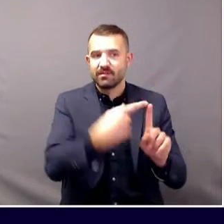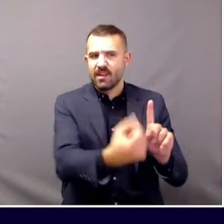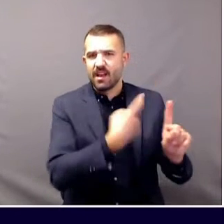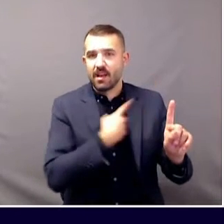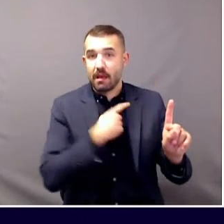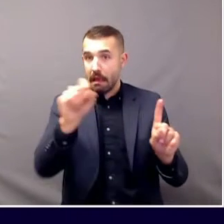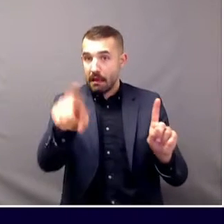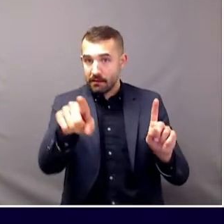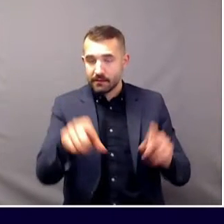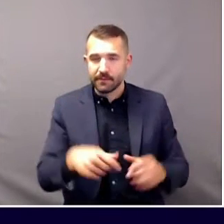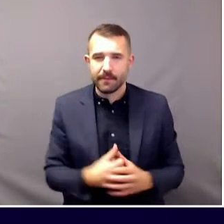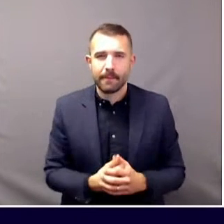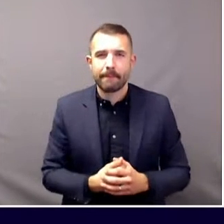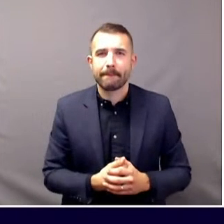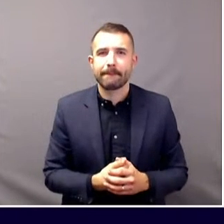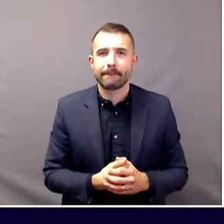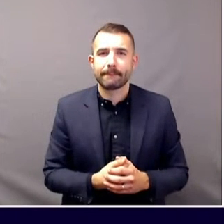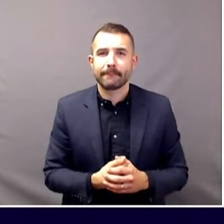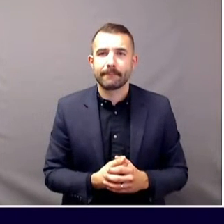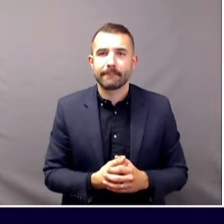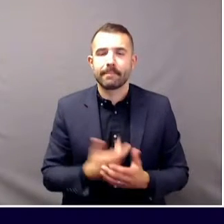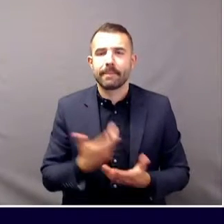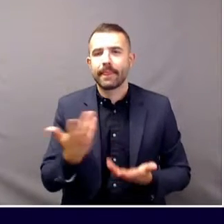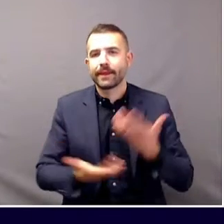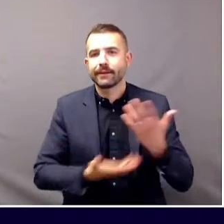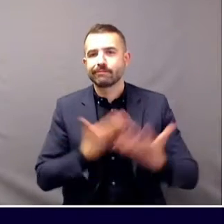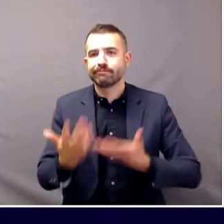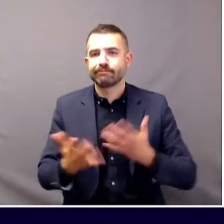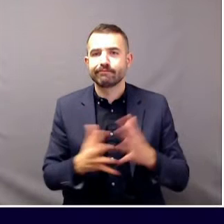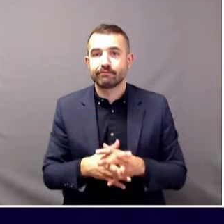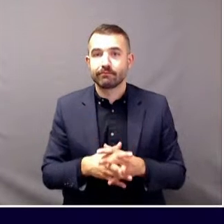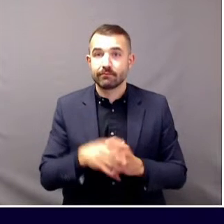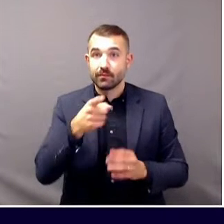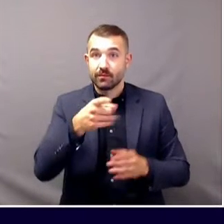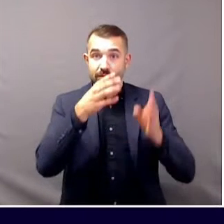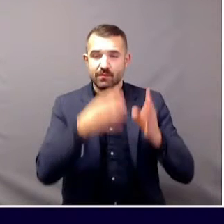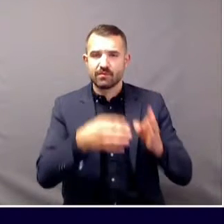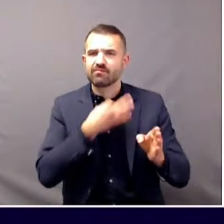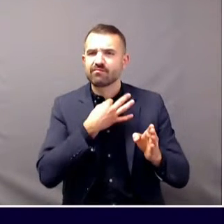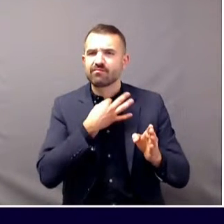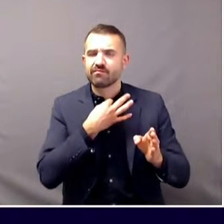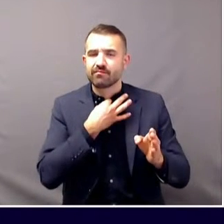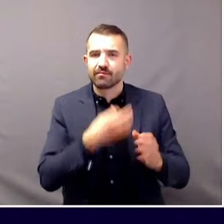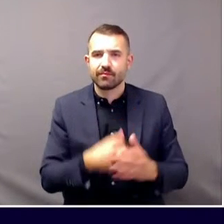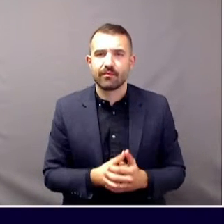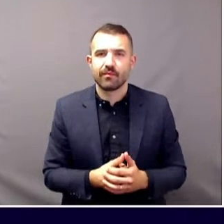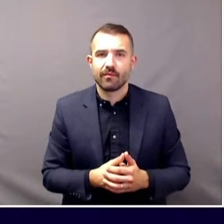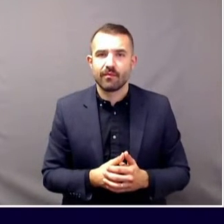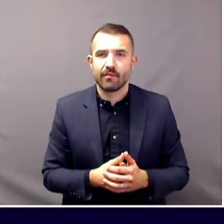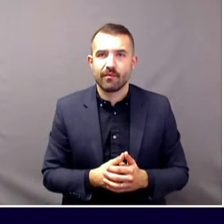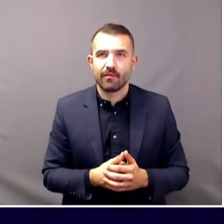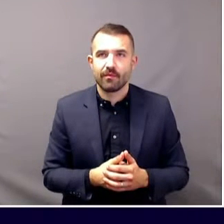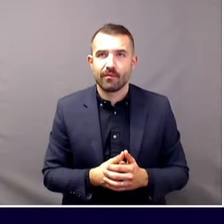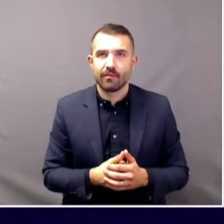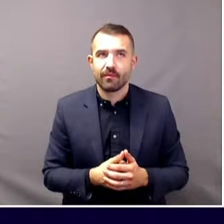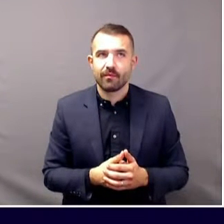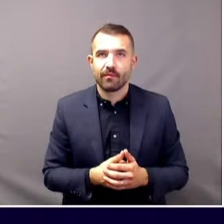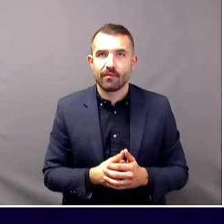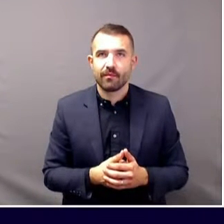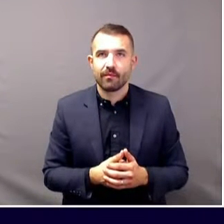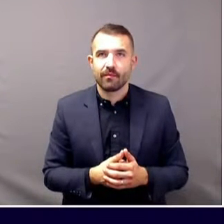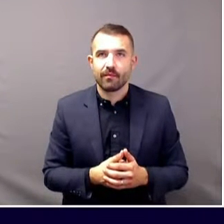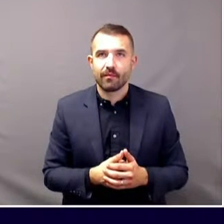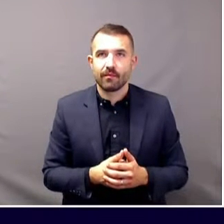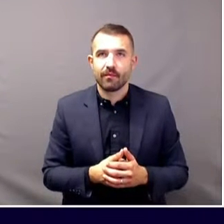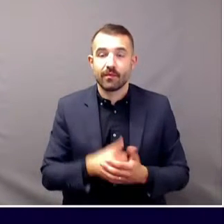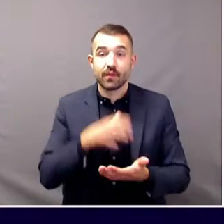is the reader was curious about the new restrictions on team swimming and what's the rationale for